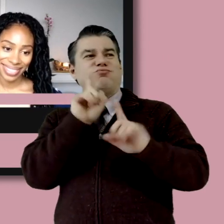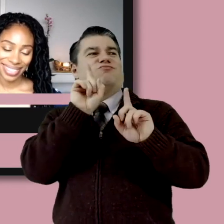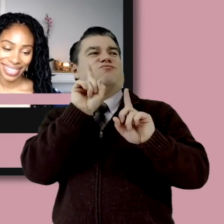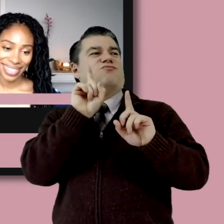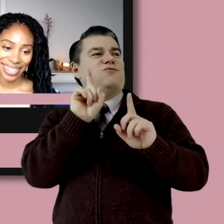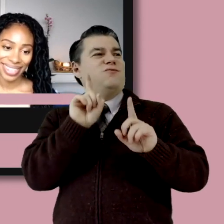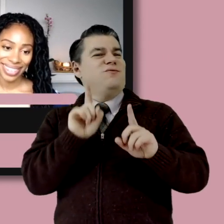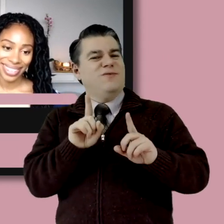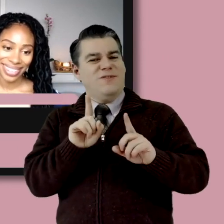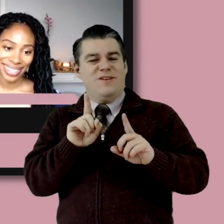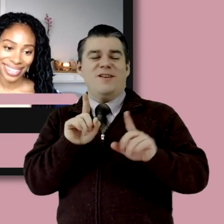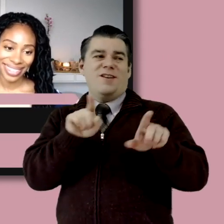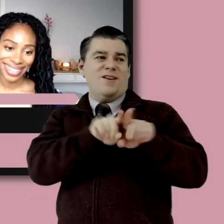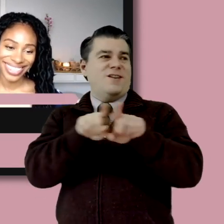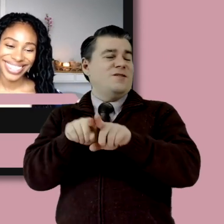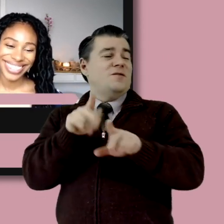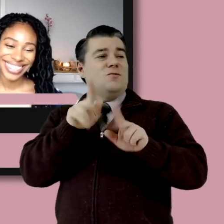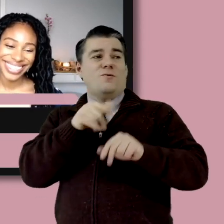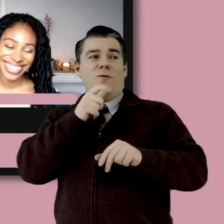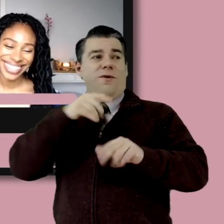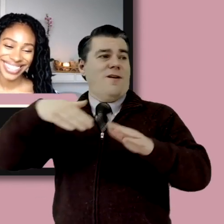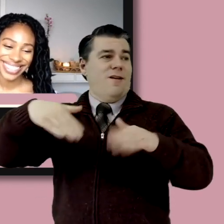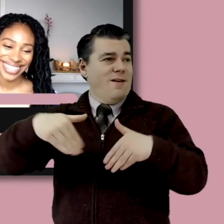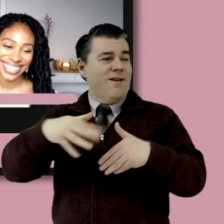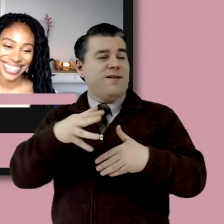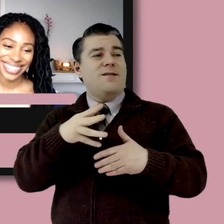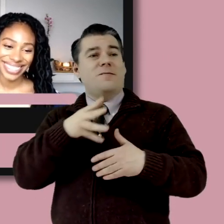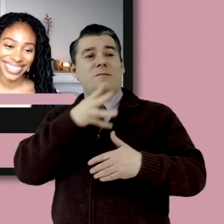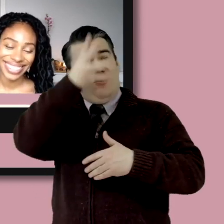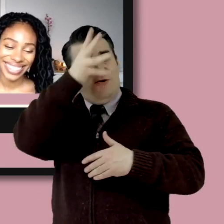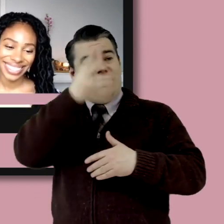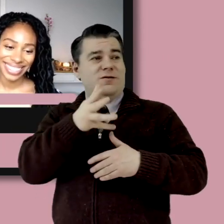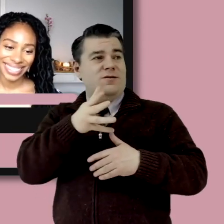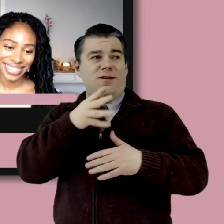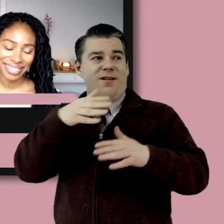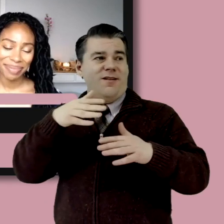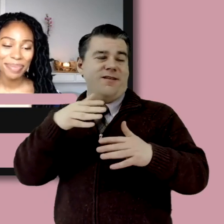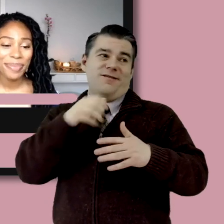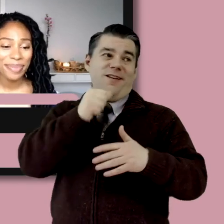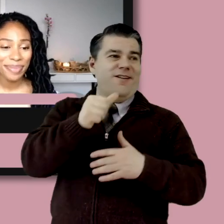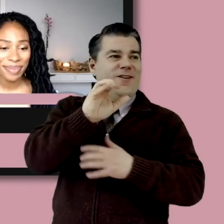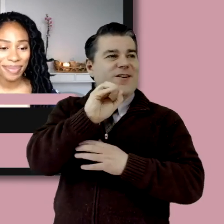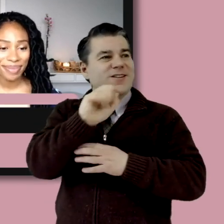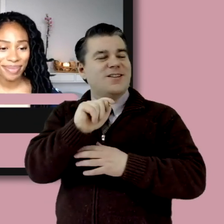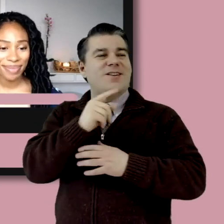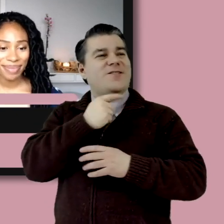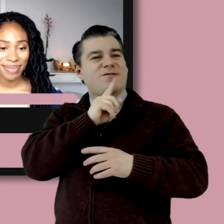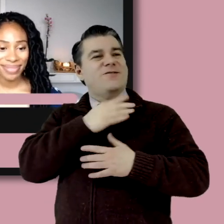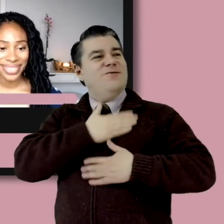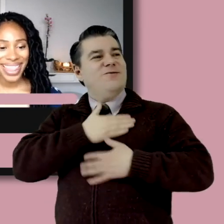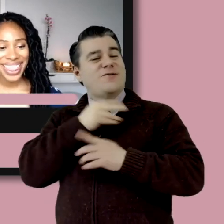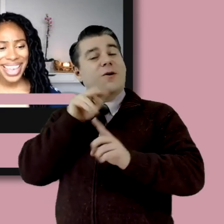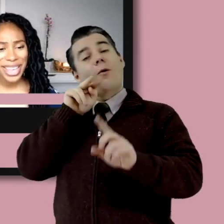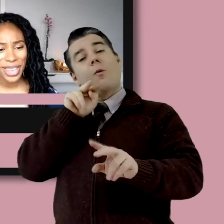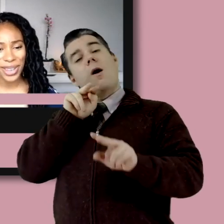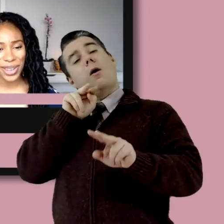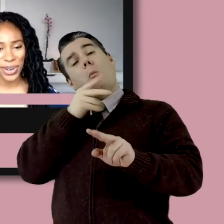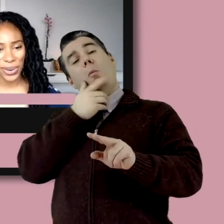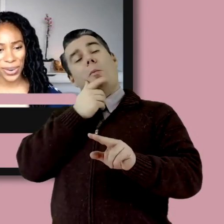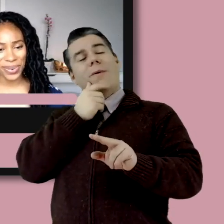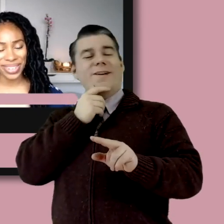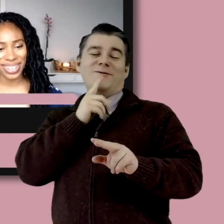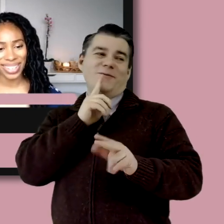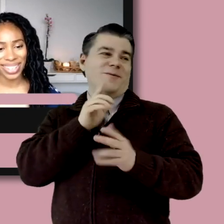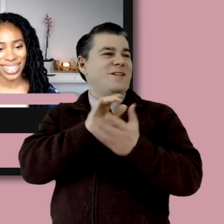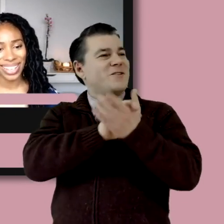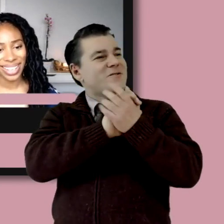as a person who is not a parent yet or not an OT, I enjoy watching it from, I would say, the outside looking in. So congratulations